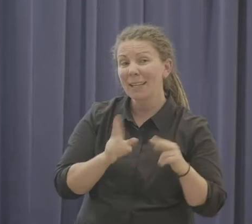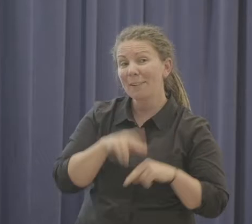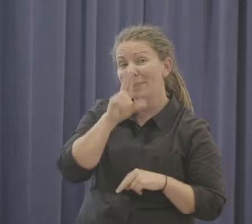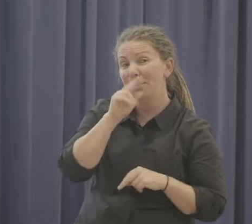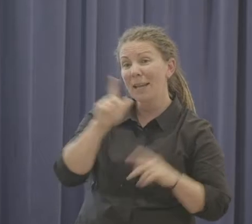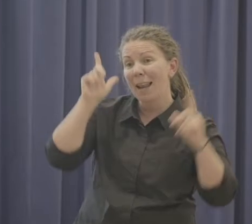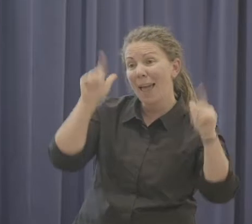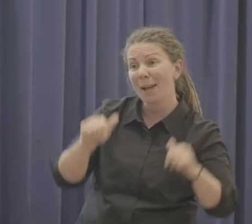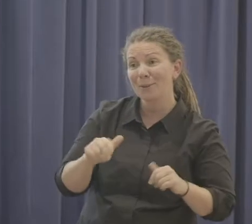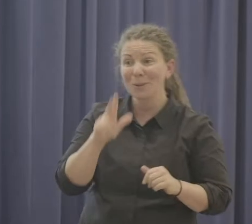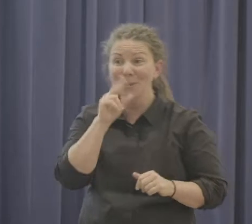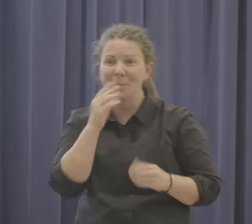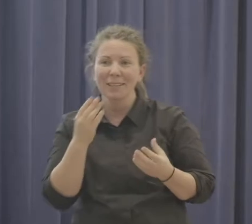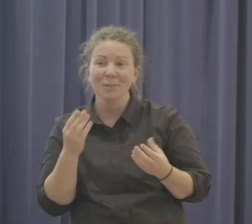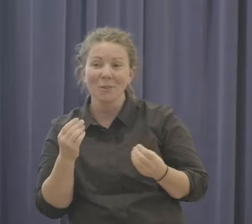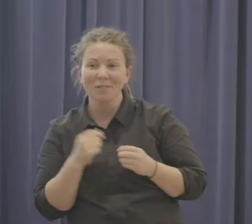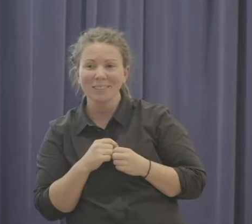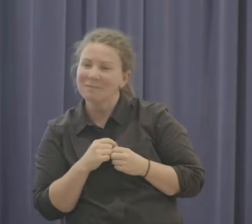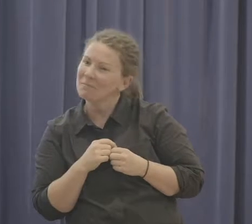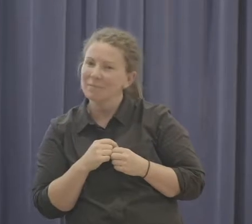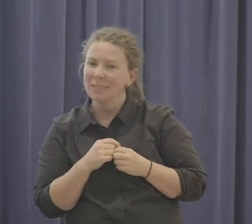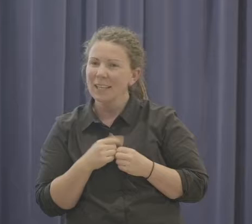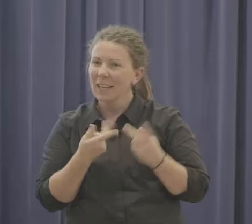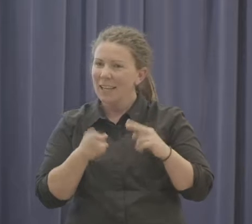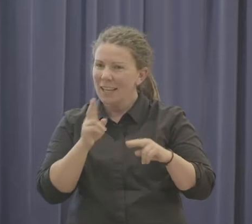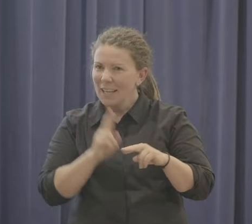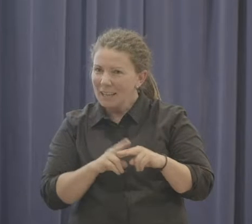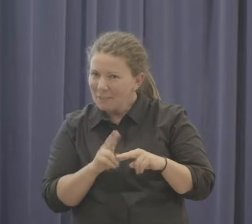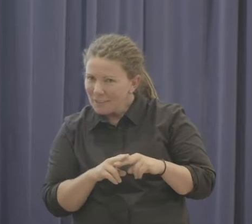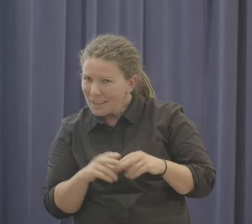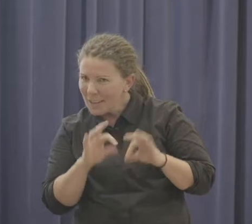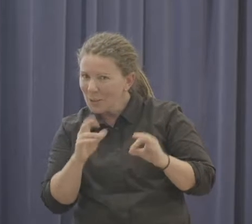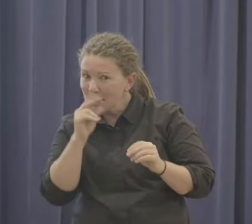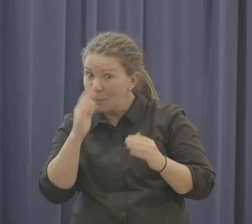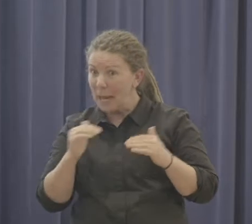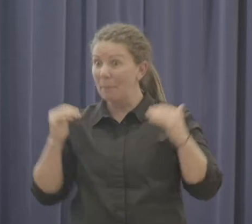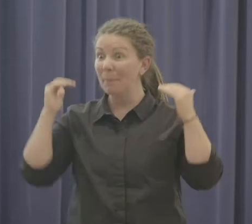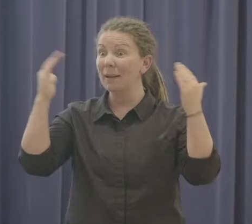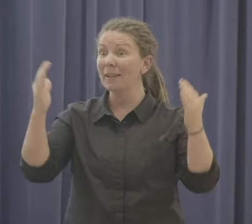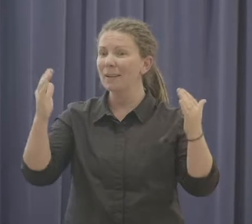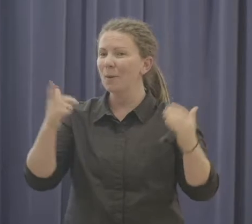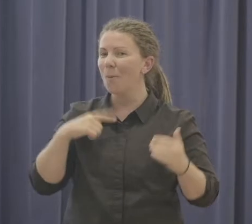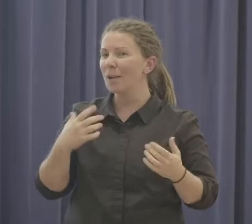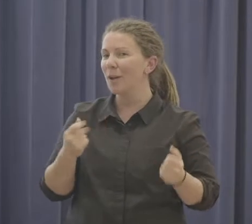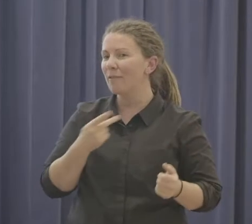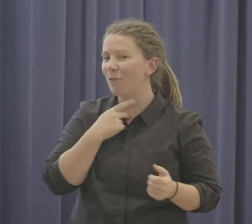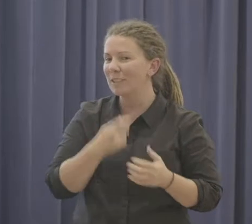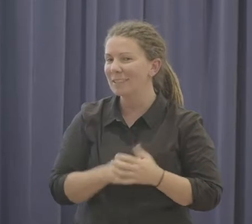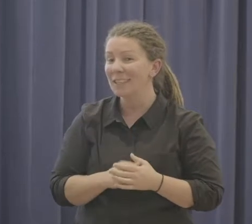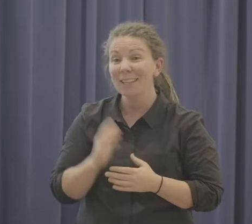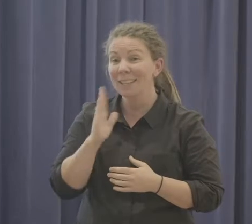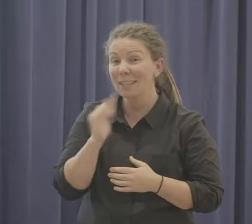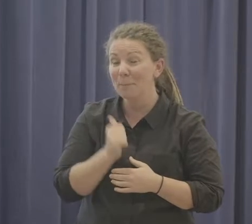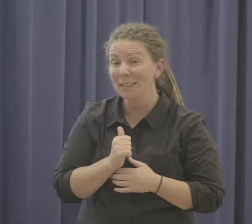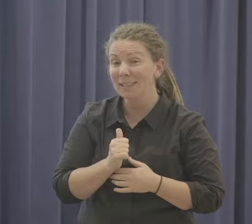soft. I understand that. If people weren't meant to speak up, why would they have voices otherwise? A leader is also